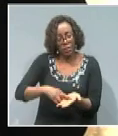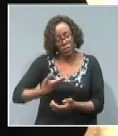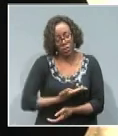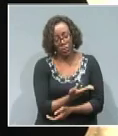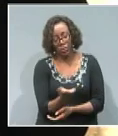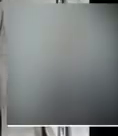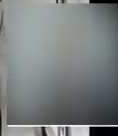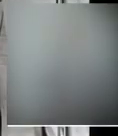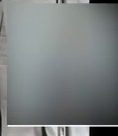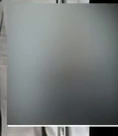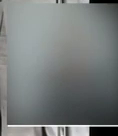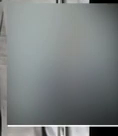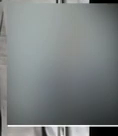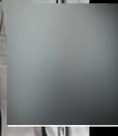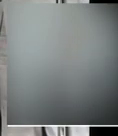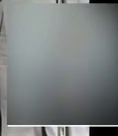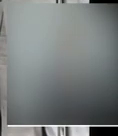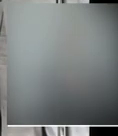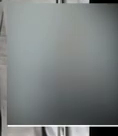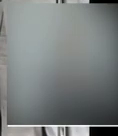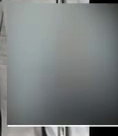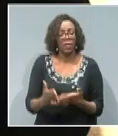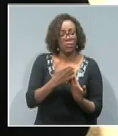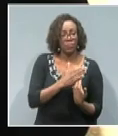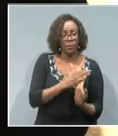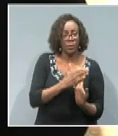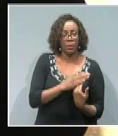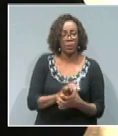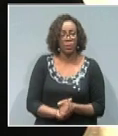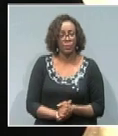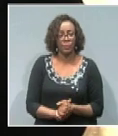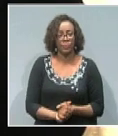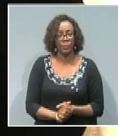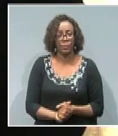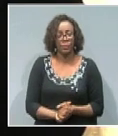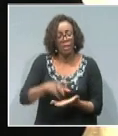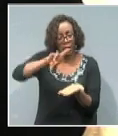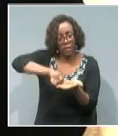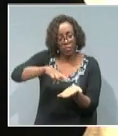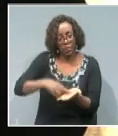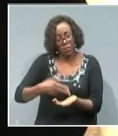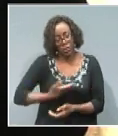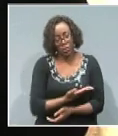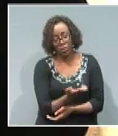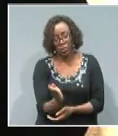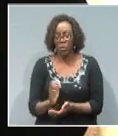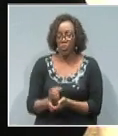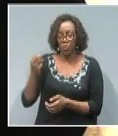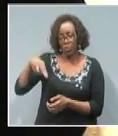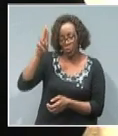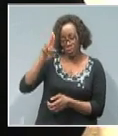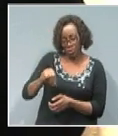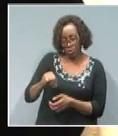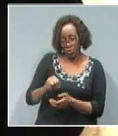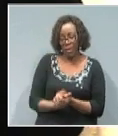Coordinator in Namibia, Rachel Odede. On behalf of the entire United Nations, I wish to